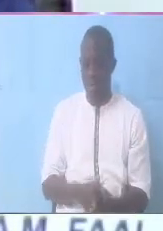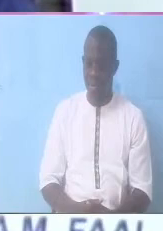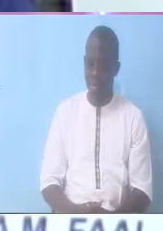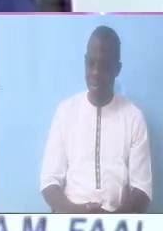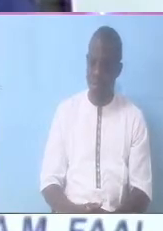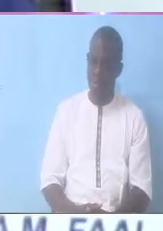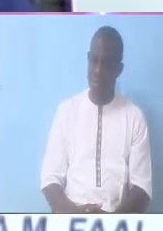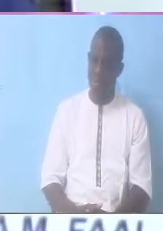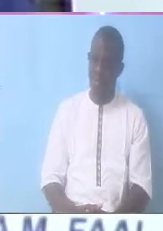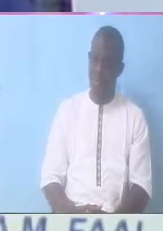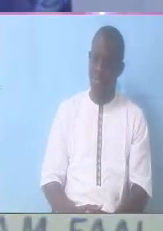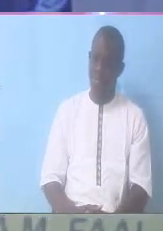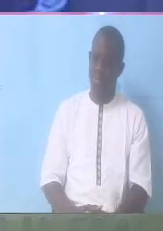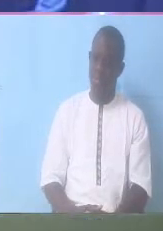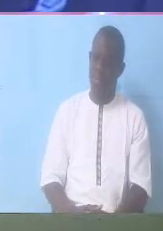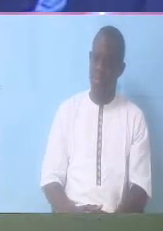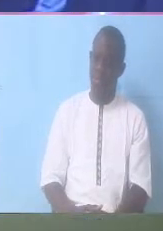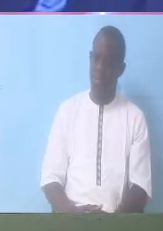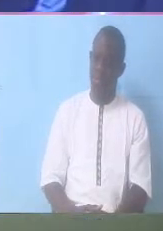come to Kanilai, but he didn't come.